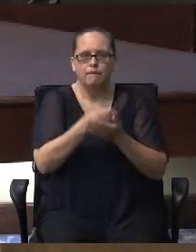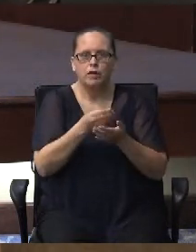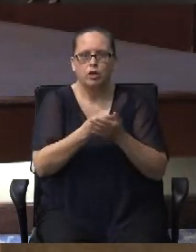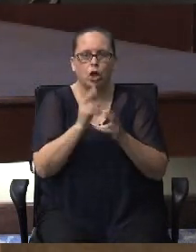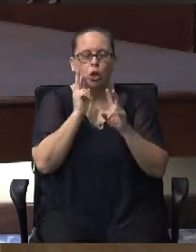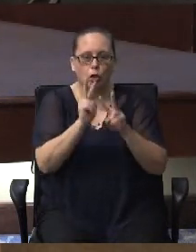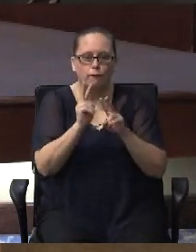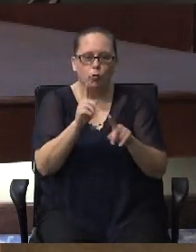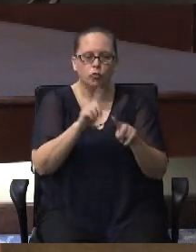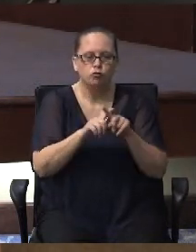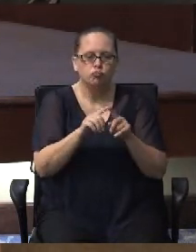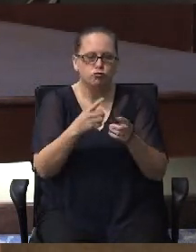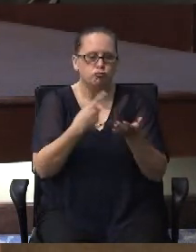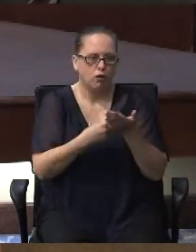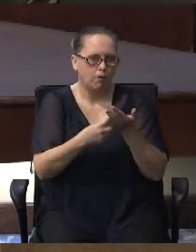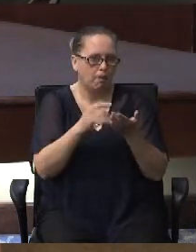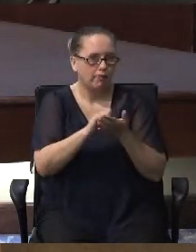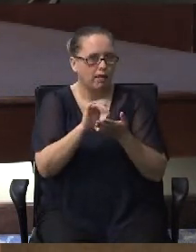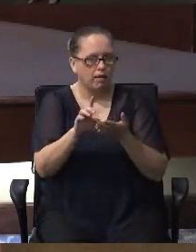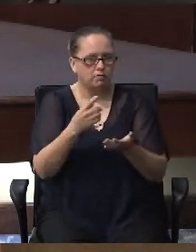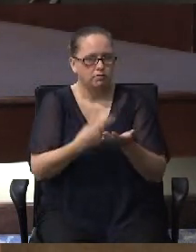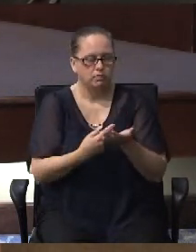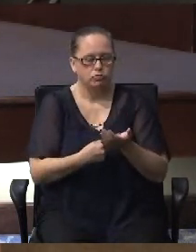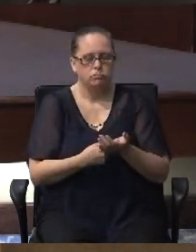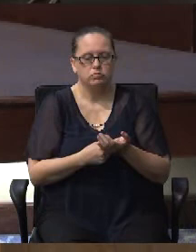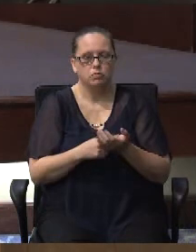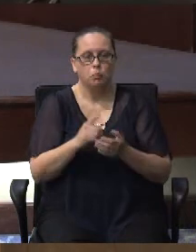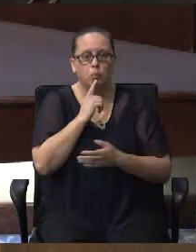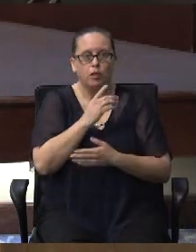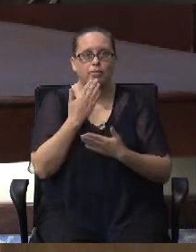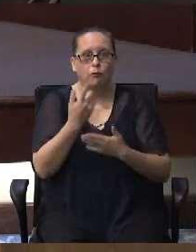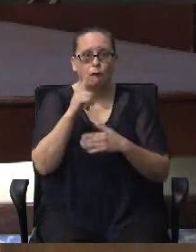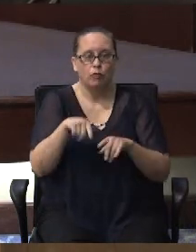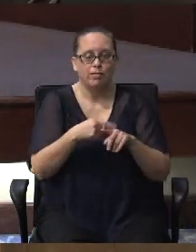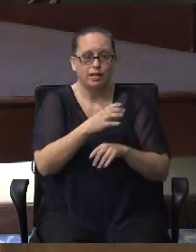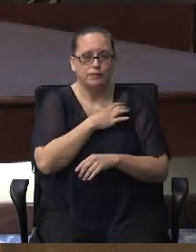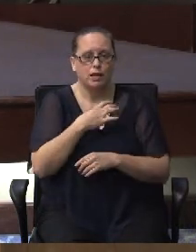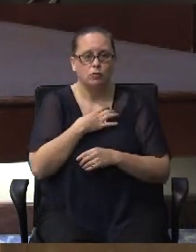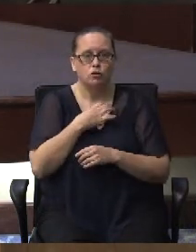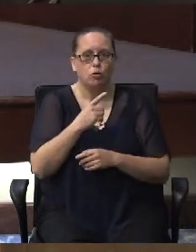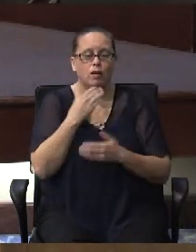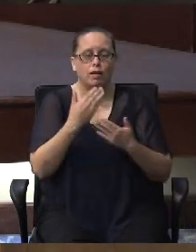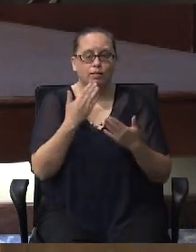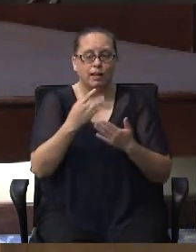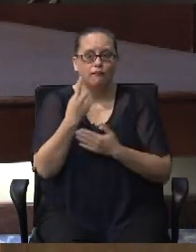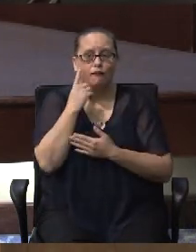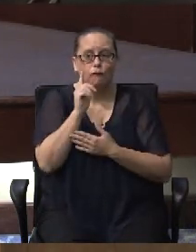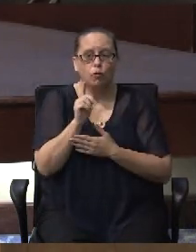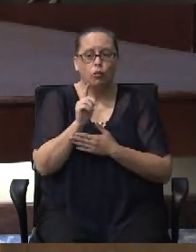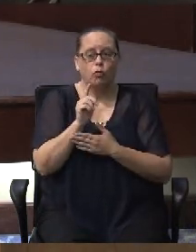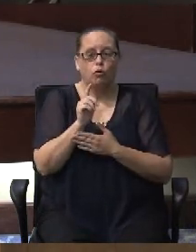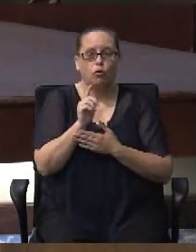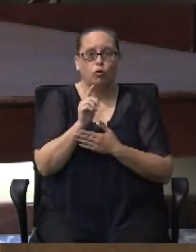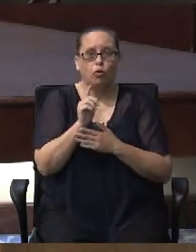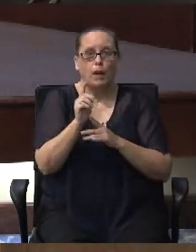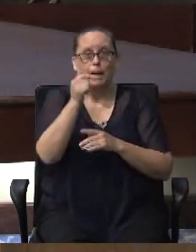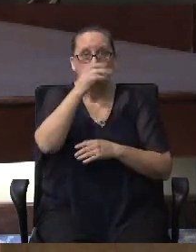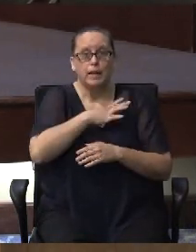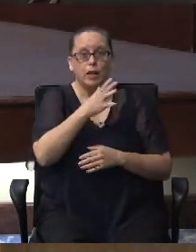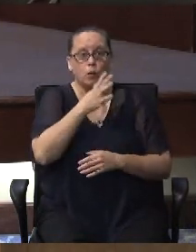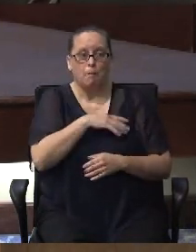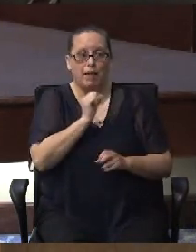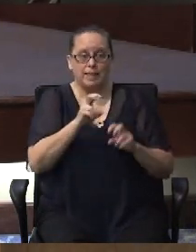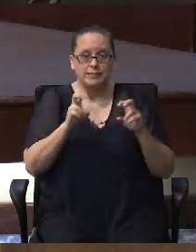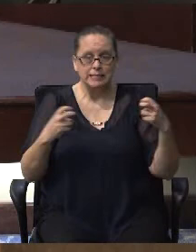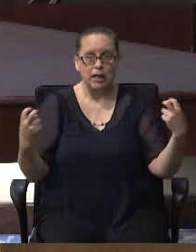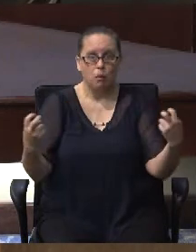forward to engaging in those discussions. I'm really thankful for this council. I'm really thankful for the men and women I get to sit